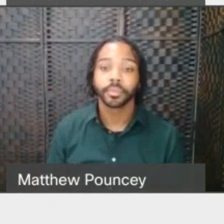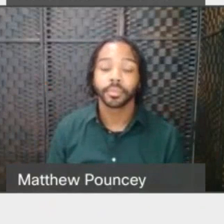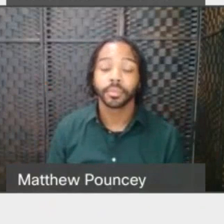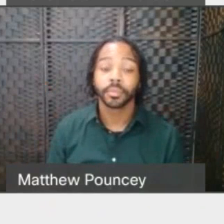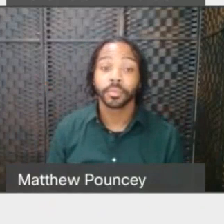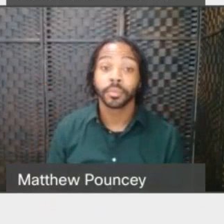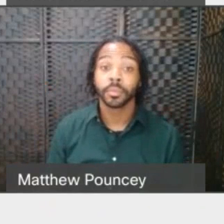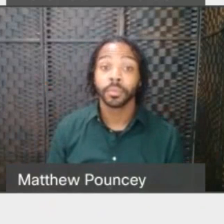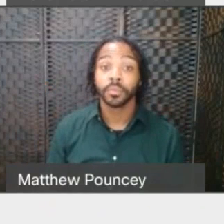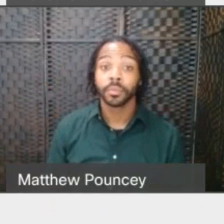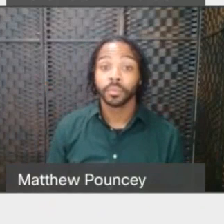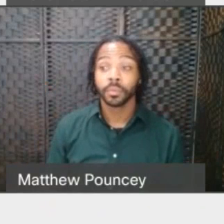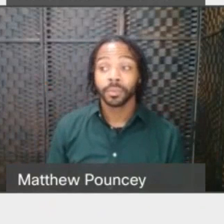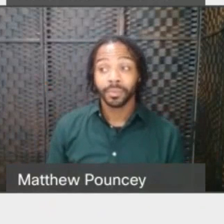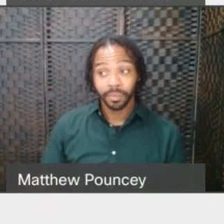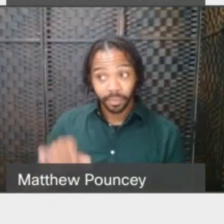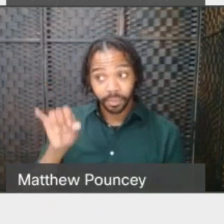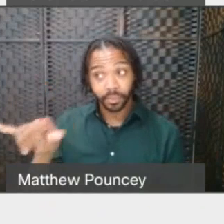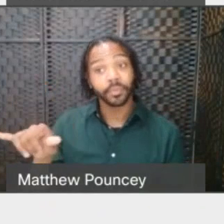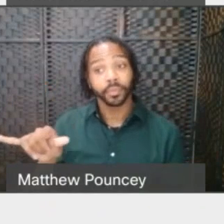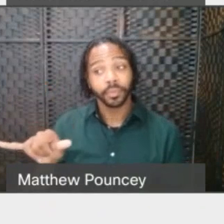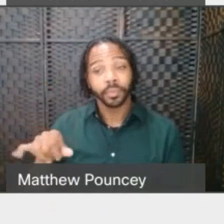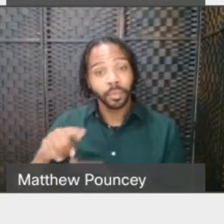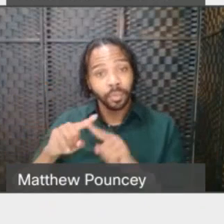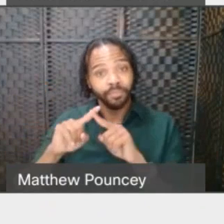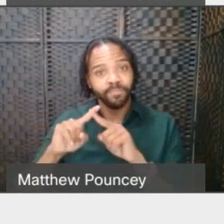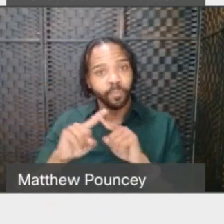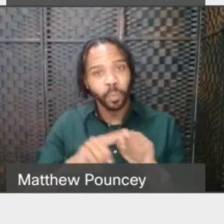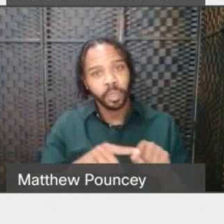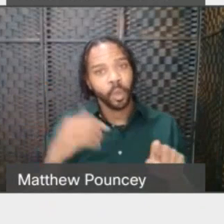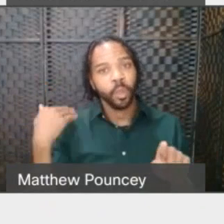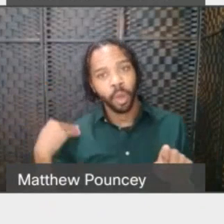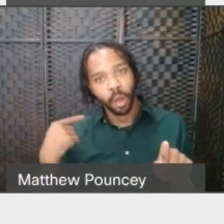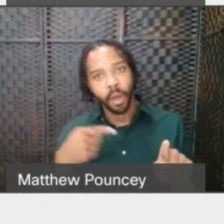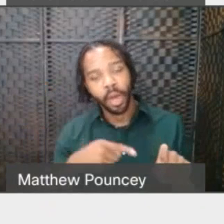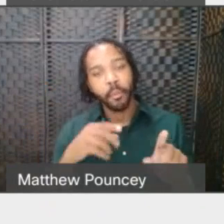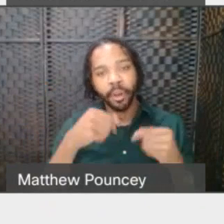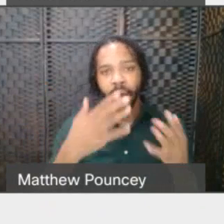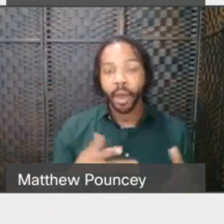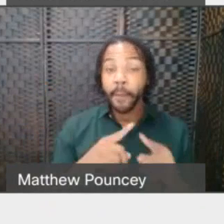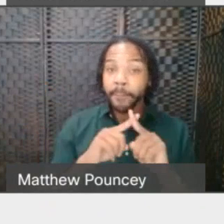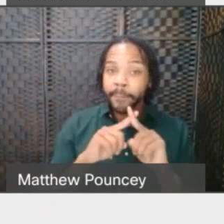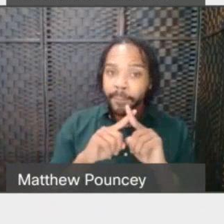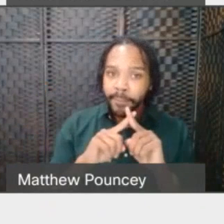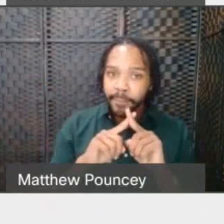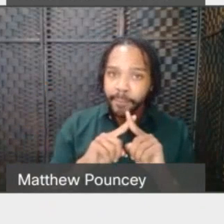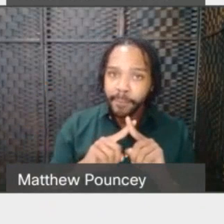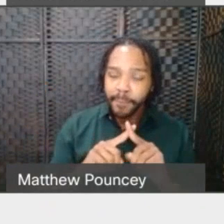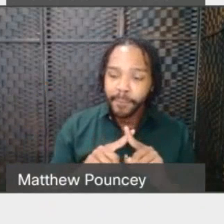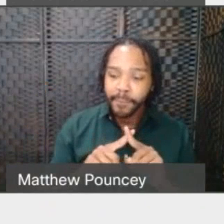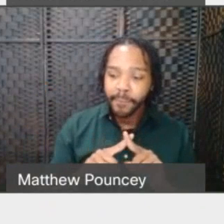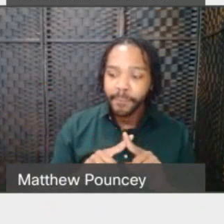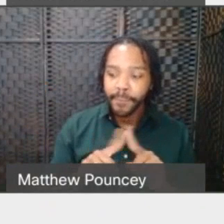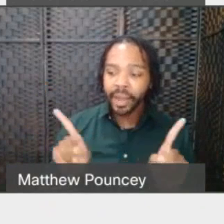That falls on the provider there. But in terms of persons who